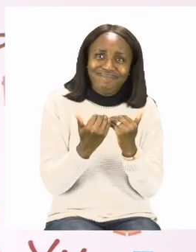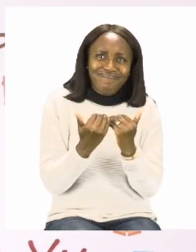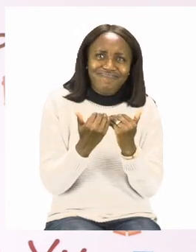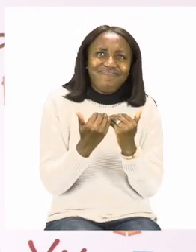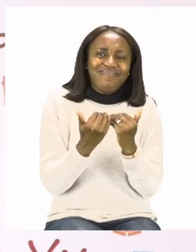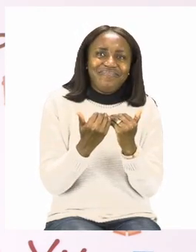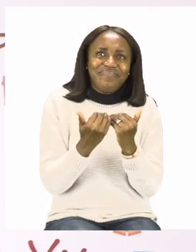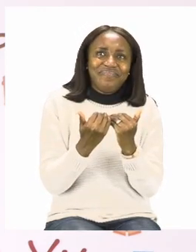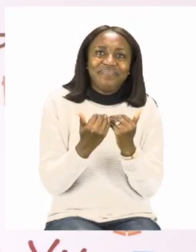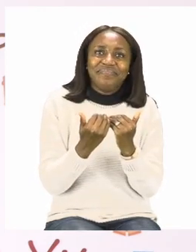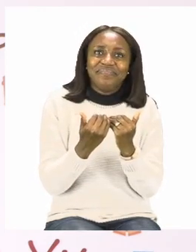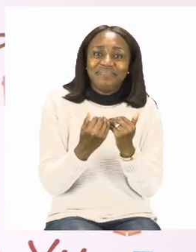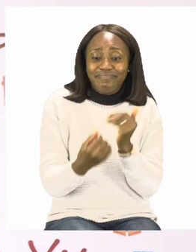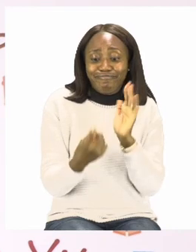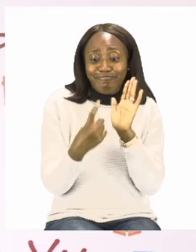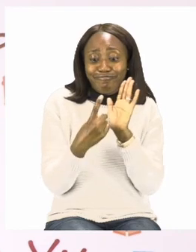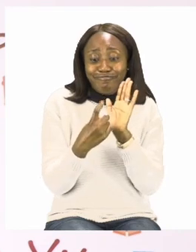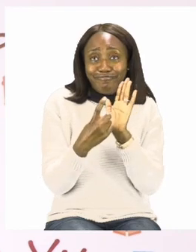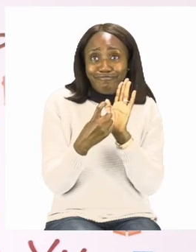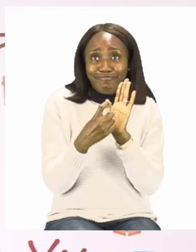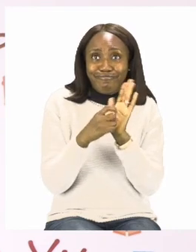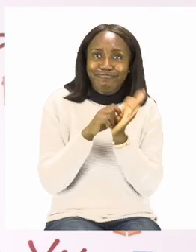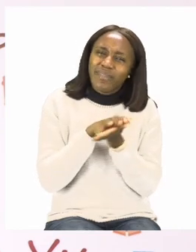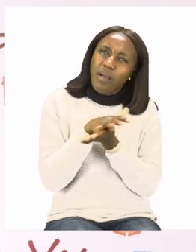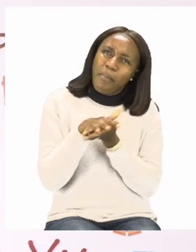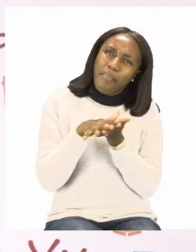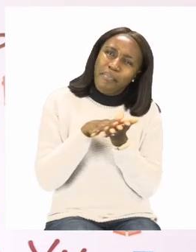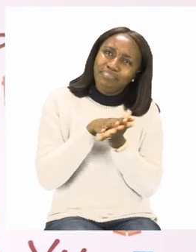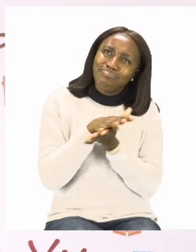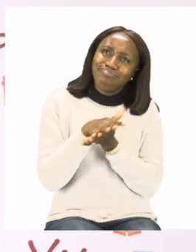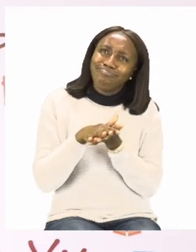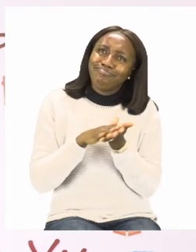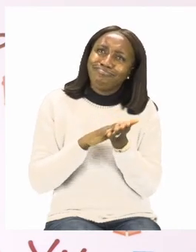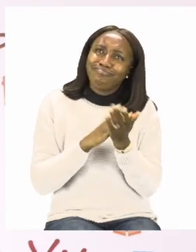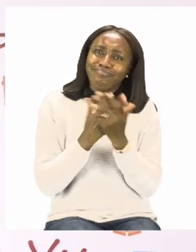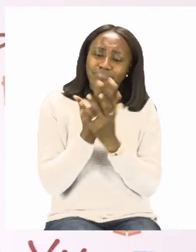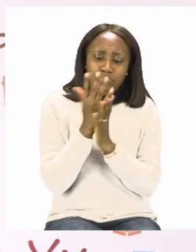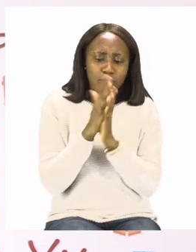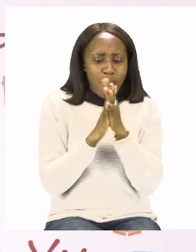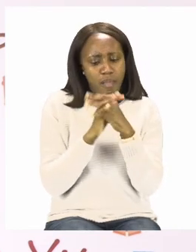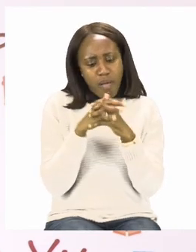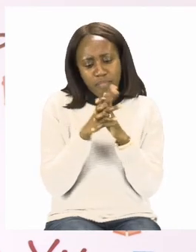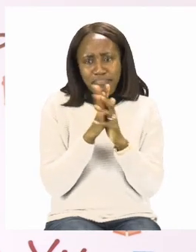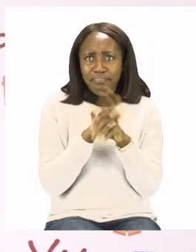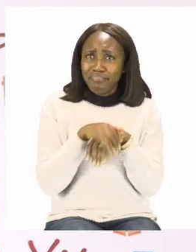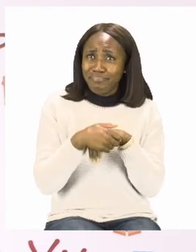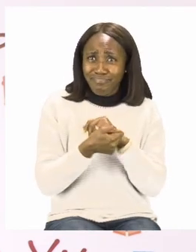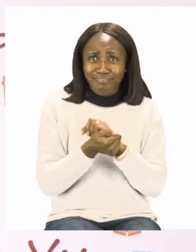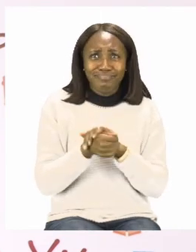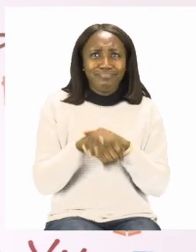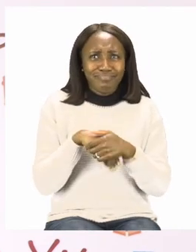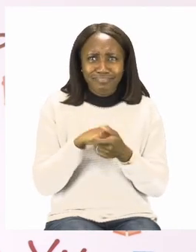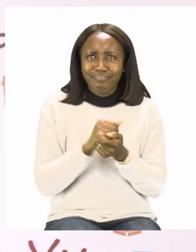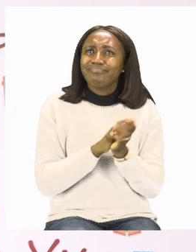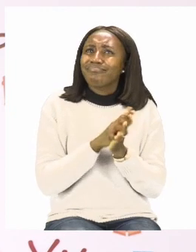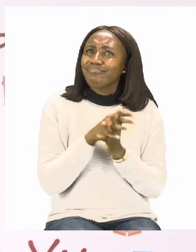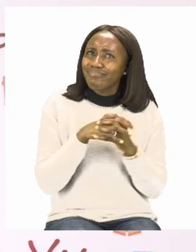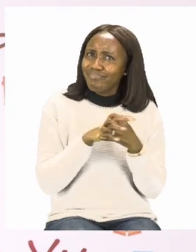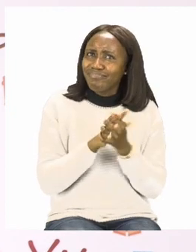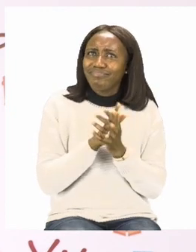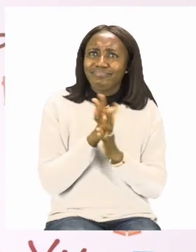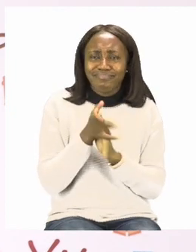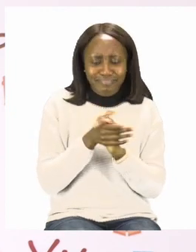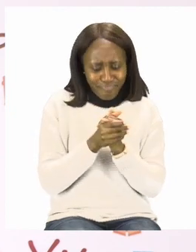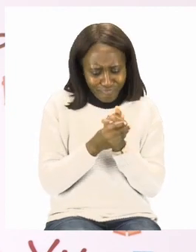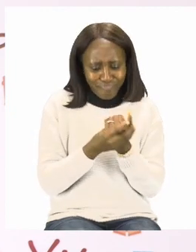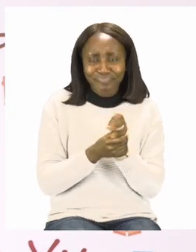our sanitizer and rub our hands thoroughly. Remember, every time that you sanitize, make sure that